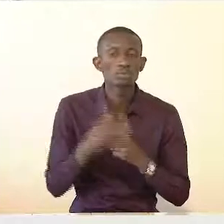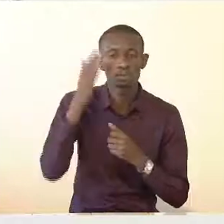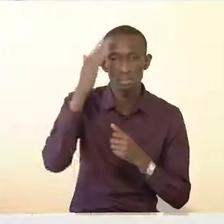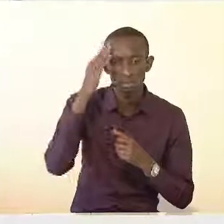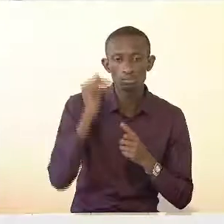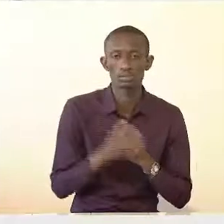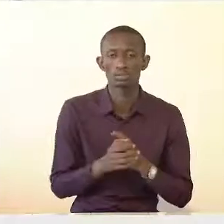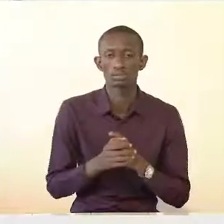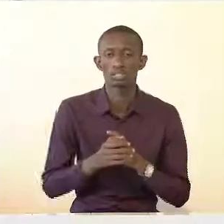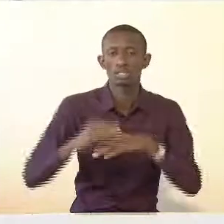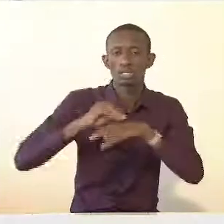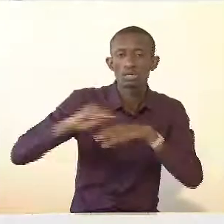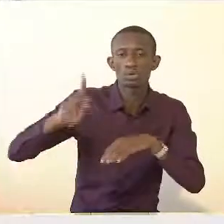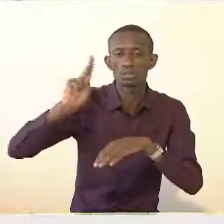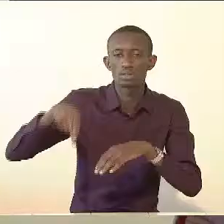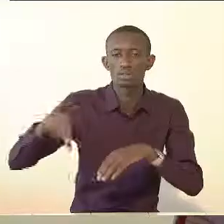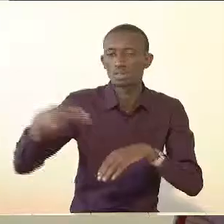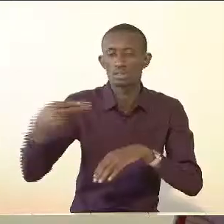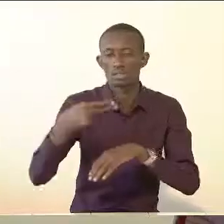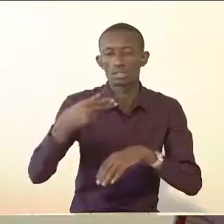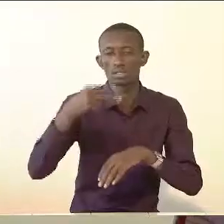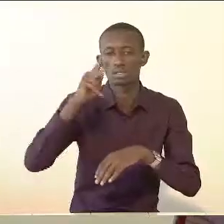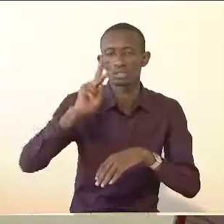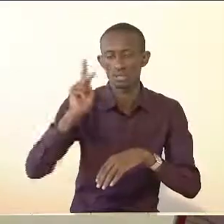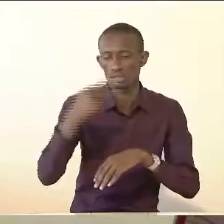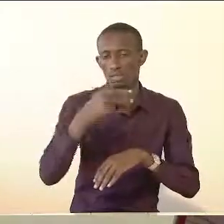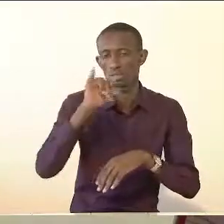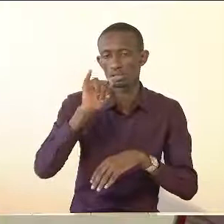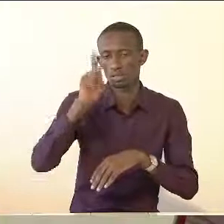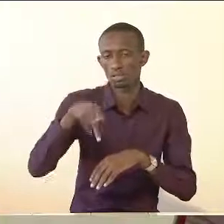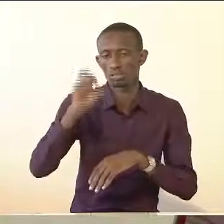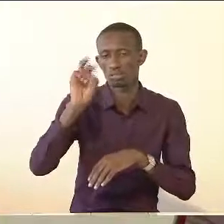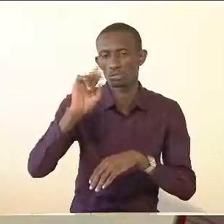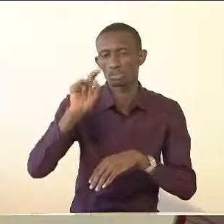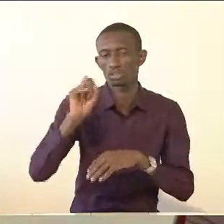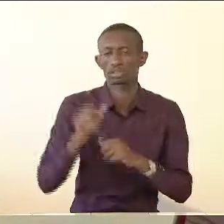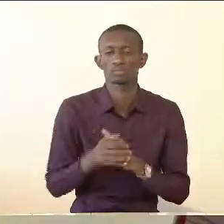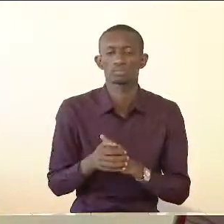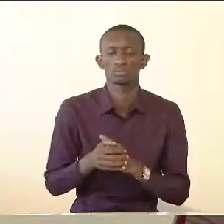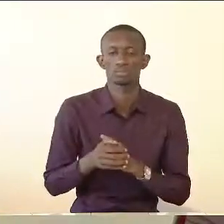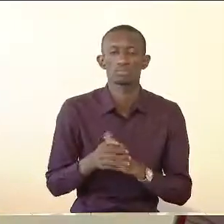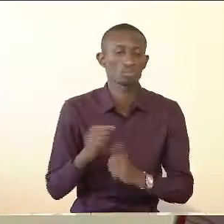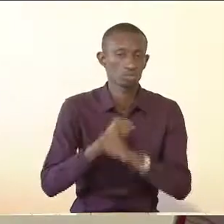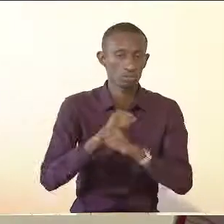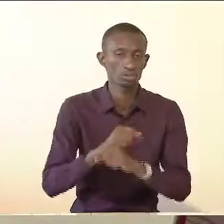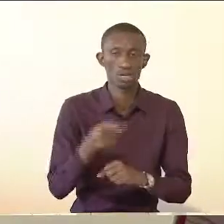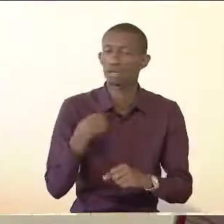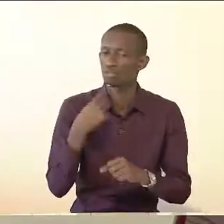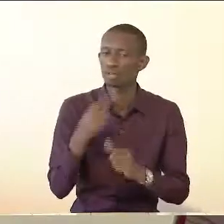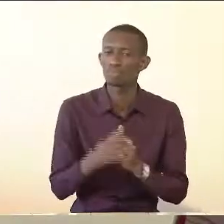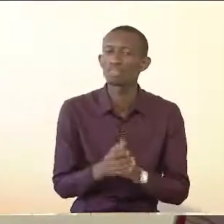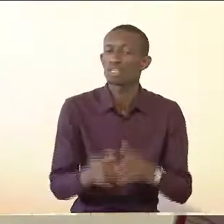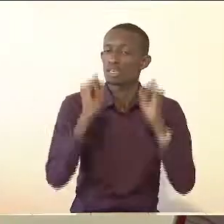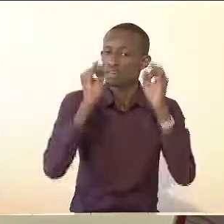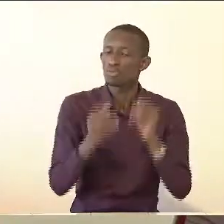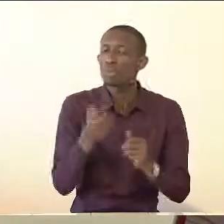sending impulses. And here I want to say, when the temperature is very high, not very